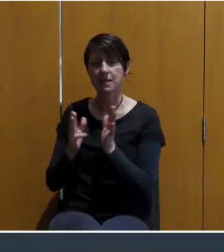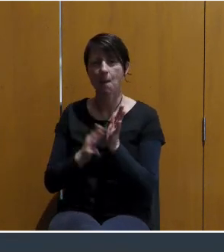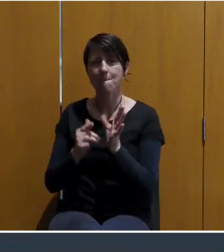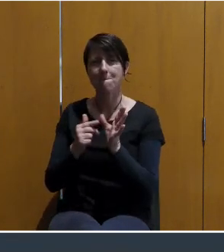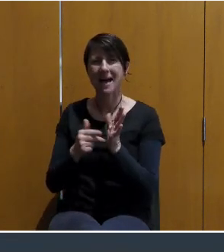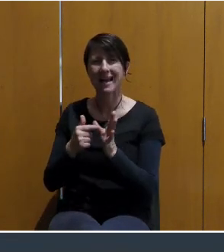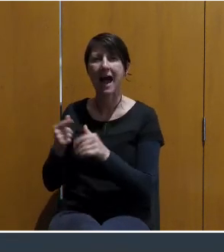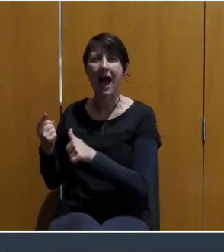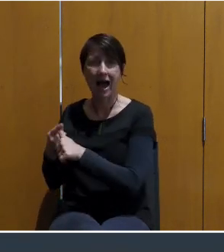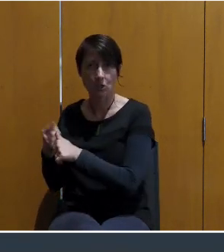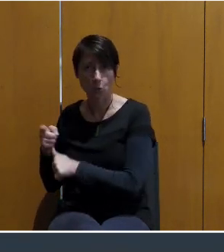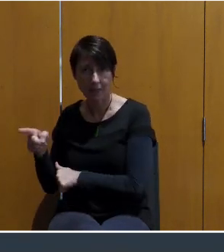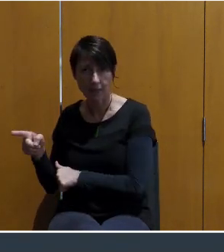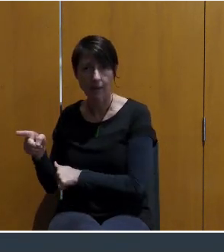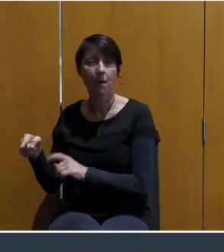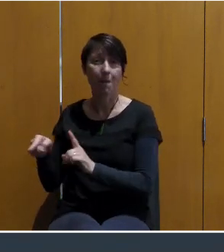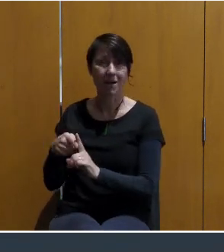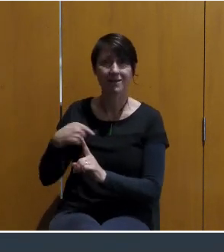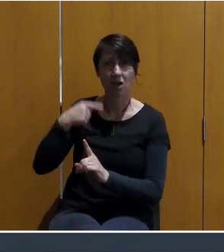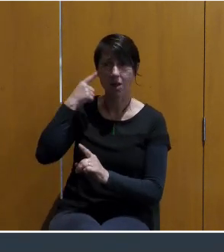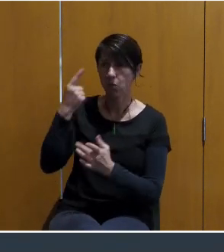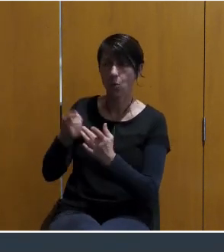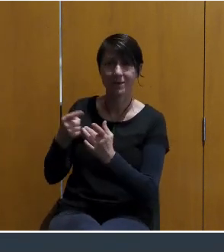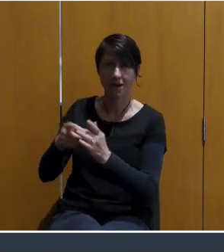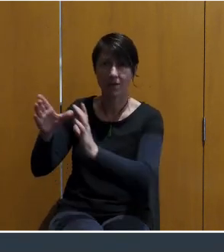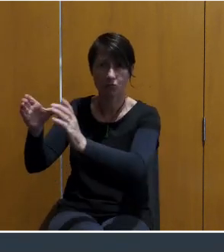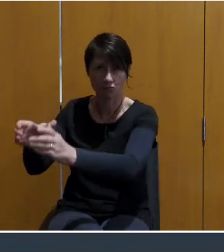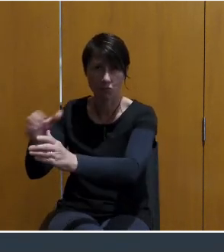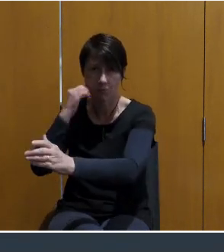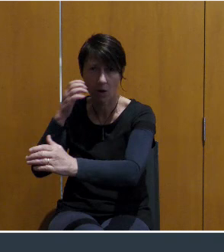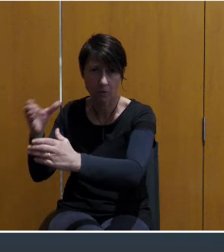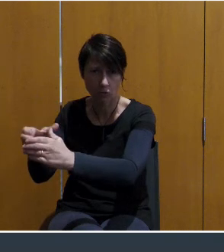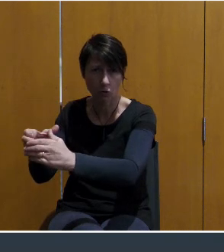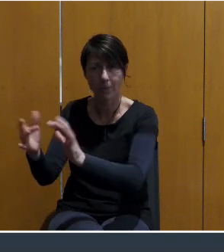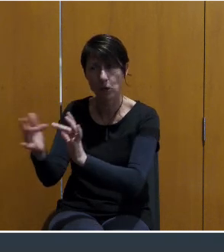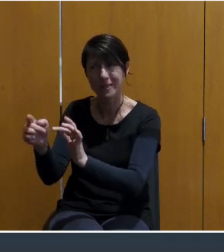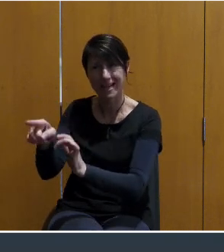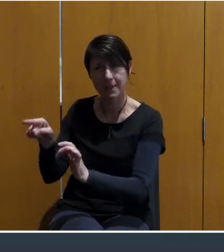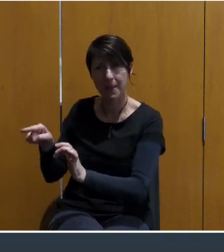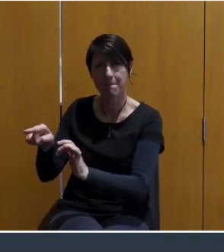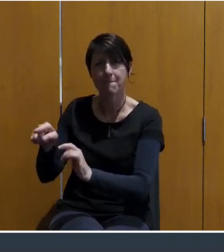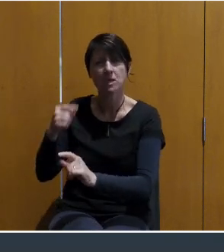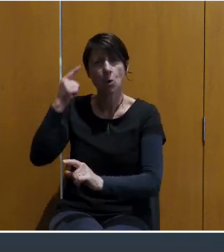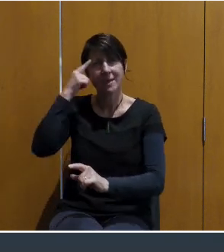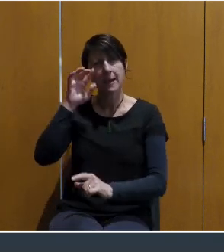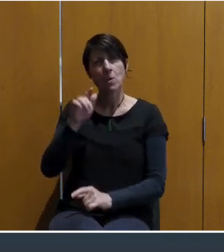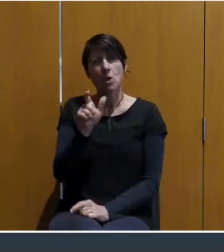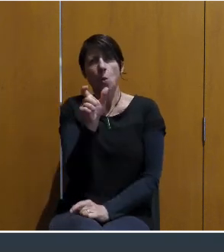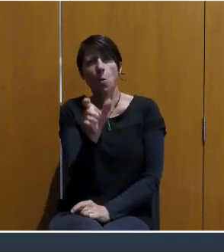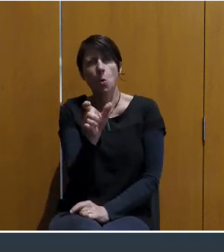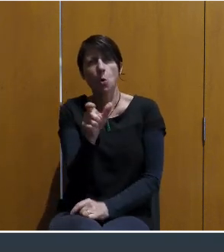Te Kōmuti o Te Whanganui o Ahriri, whether or not stakeholders was the best term for that, or whether